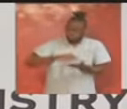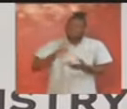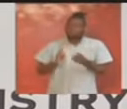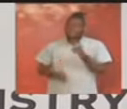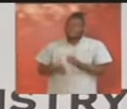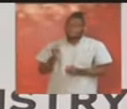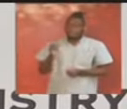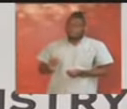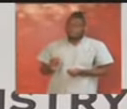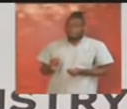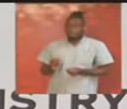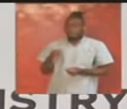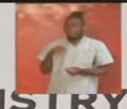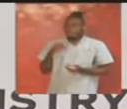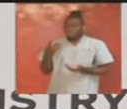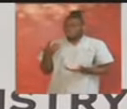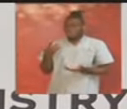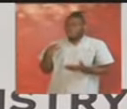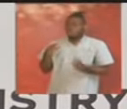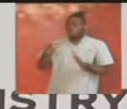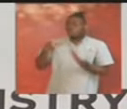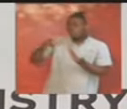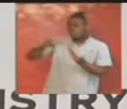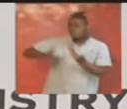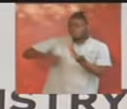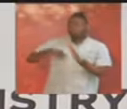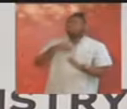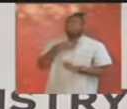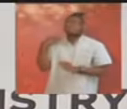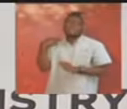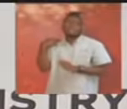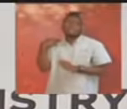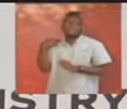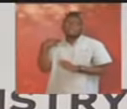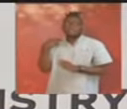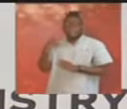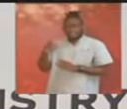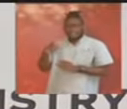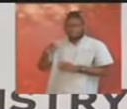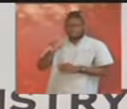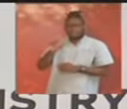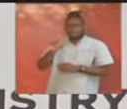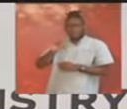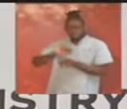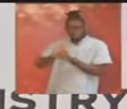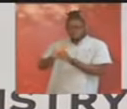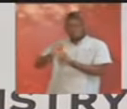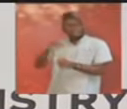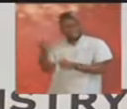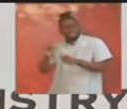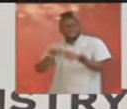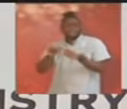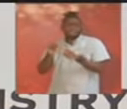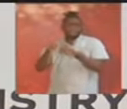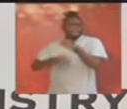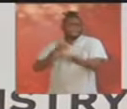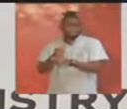variant. This has been part of our national policy as a method of reducing risk, of course,